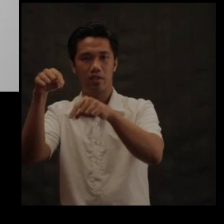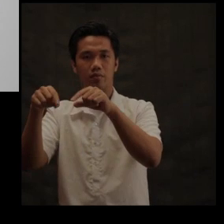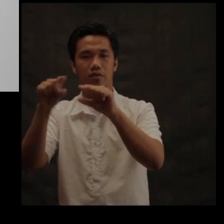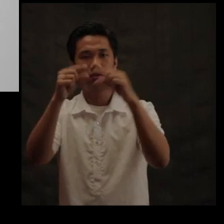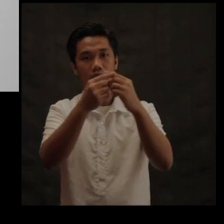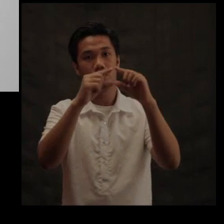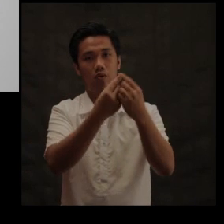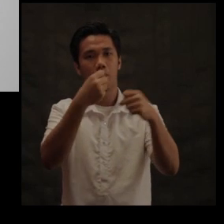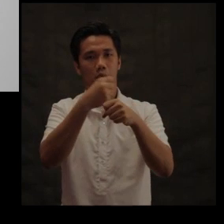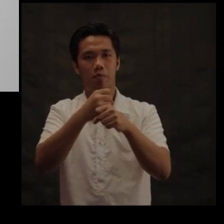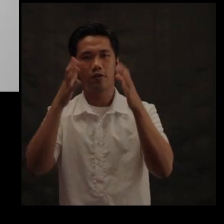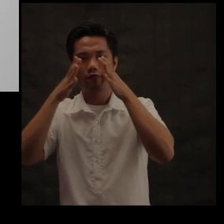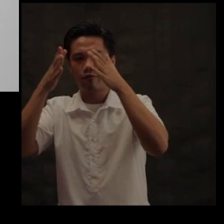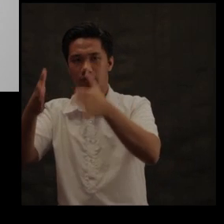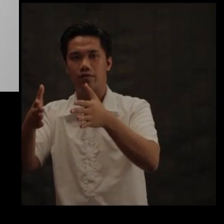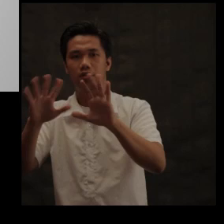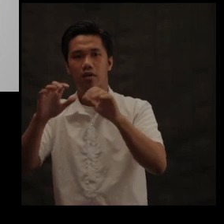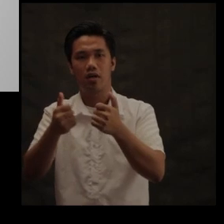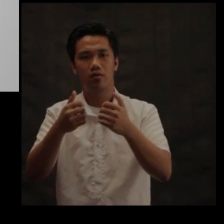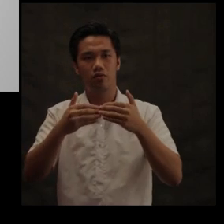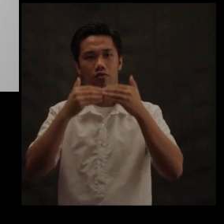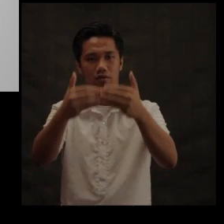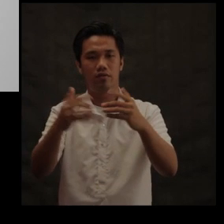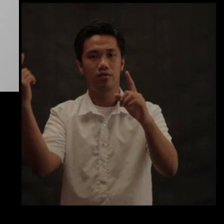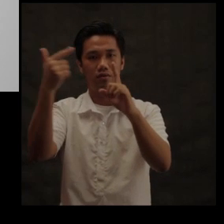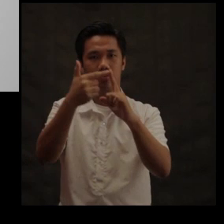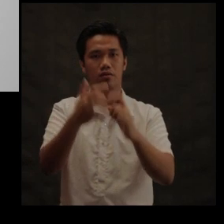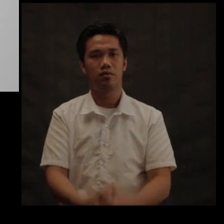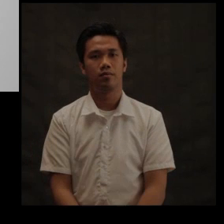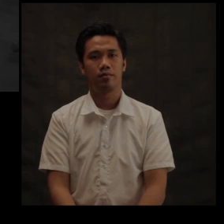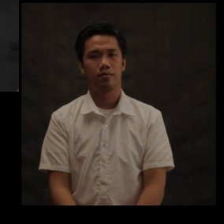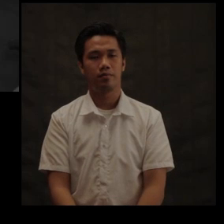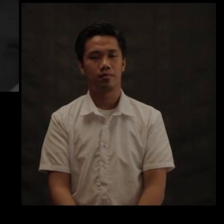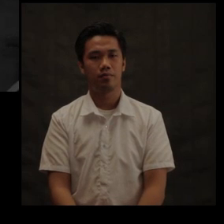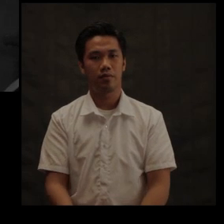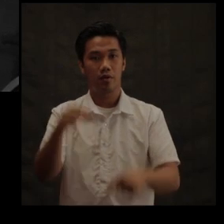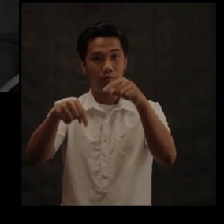and the PWD sector have been making concerted efforts to advance this goal.